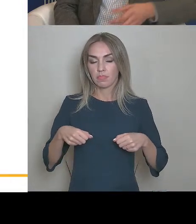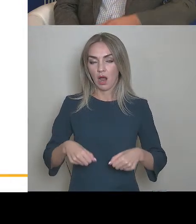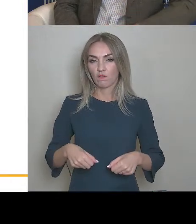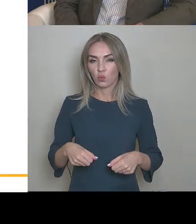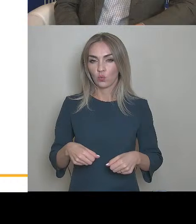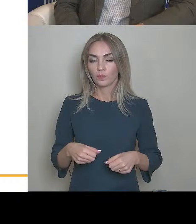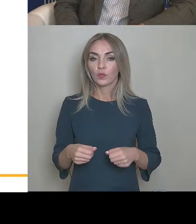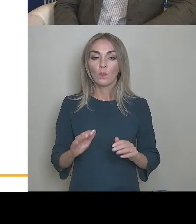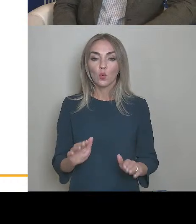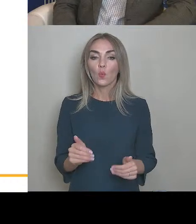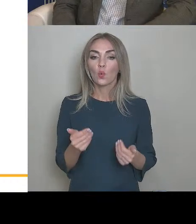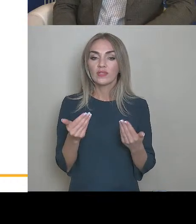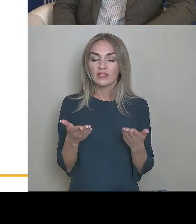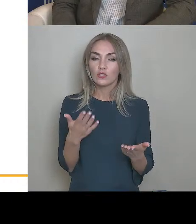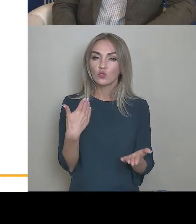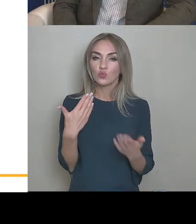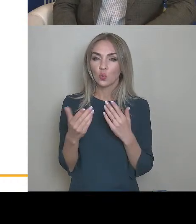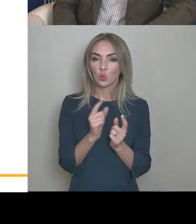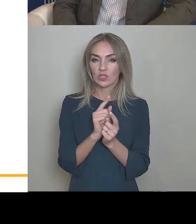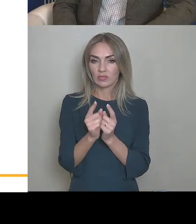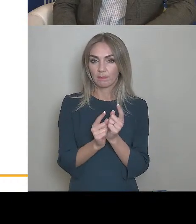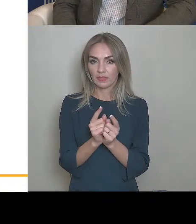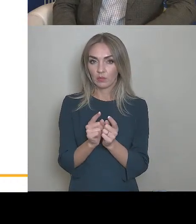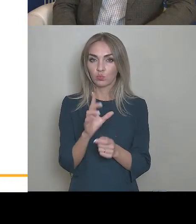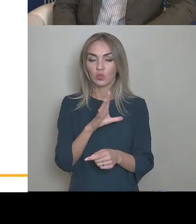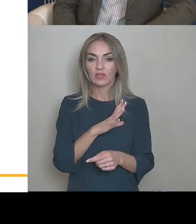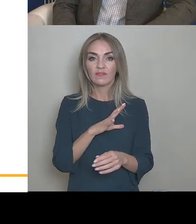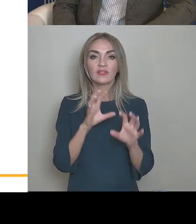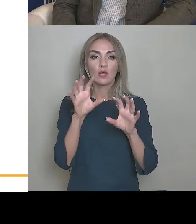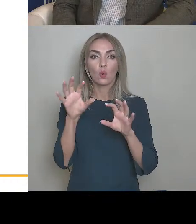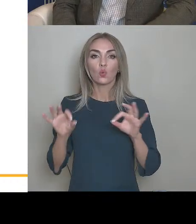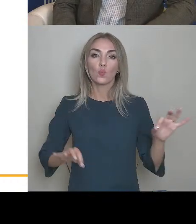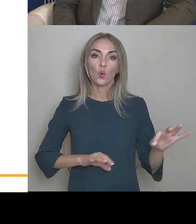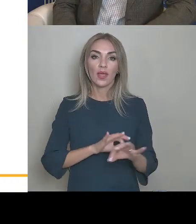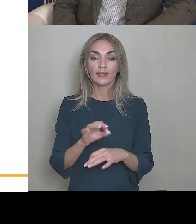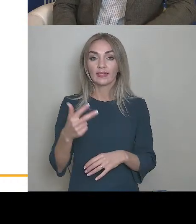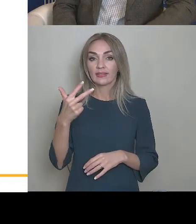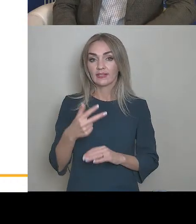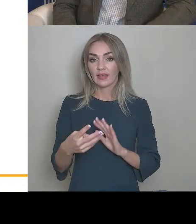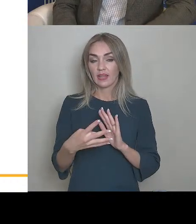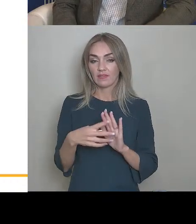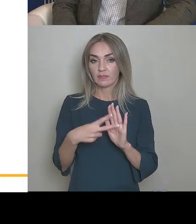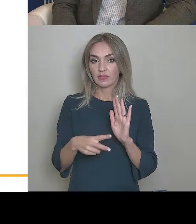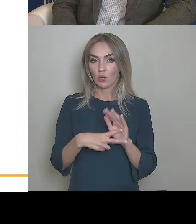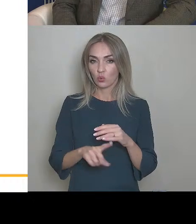the electoral laws and possibilities.